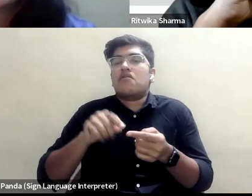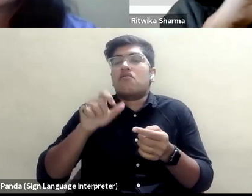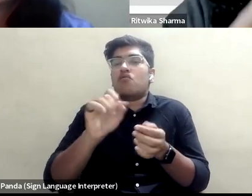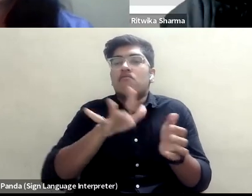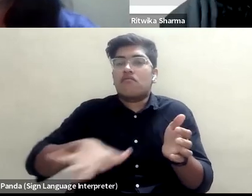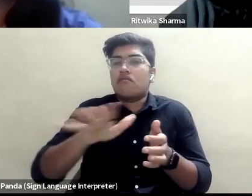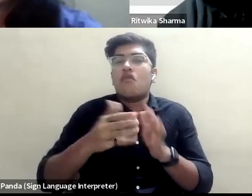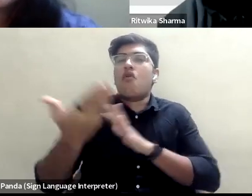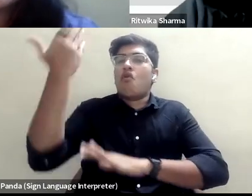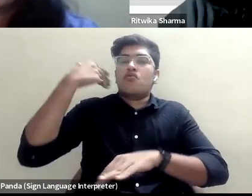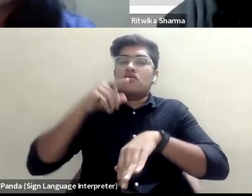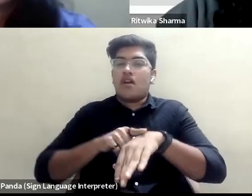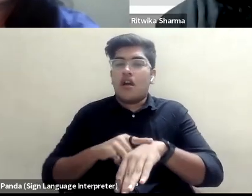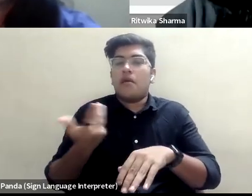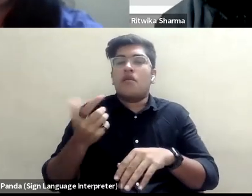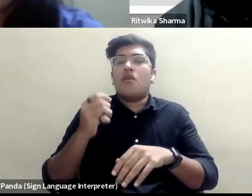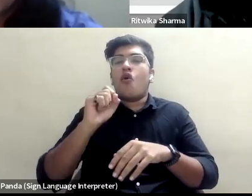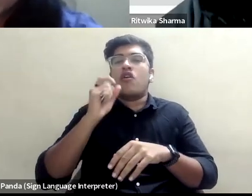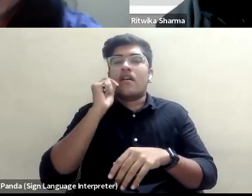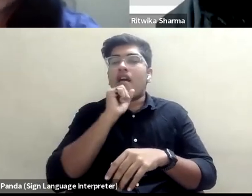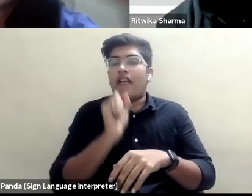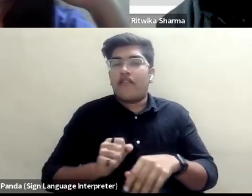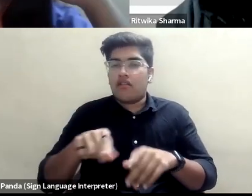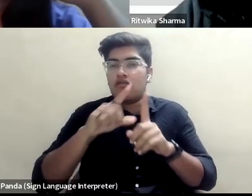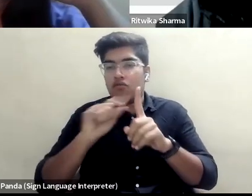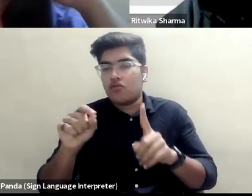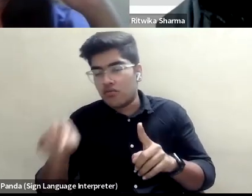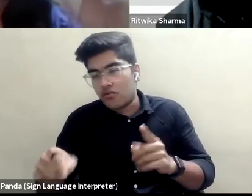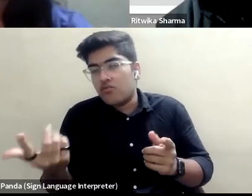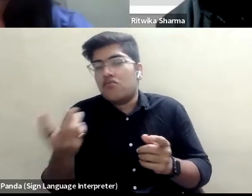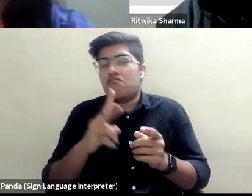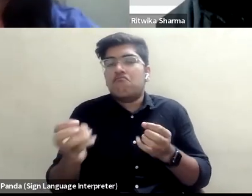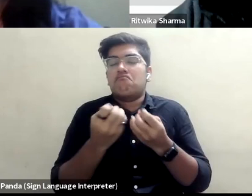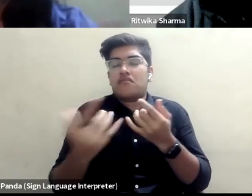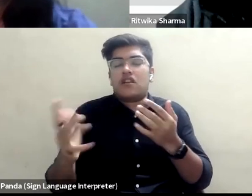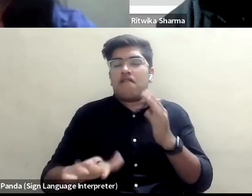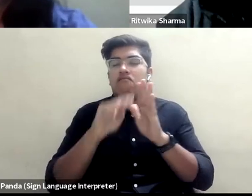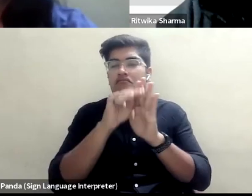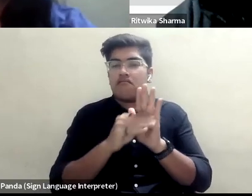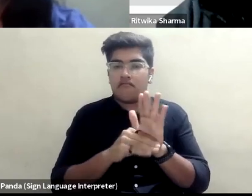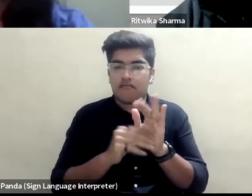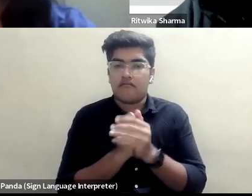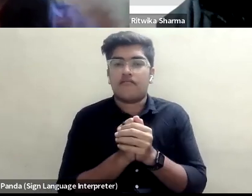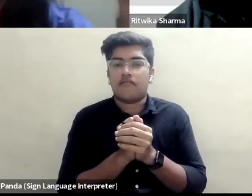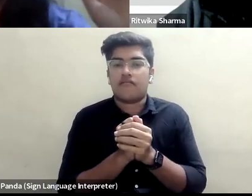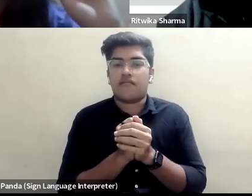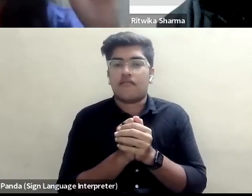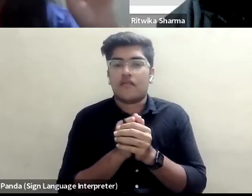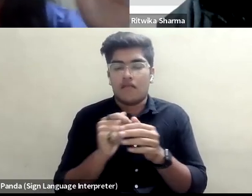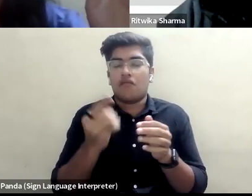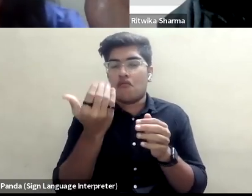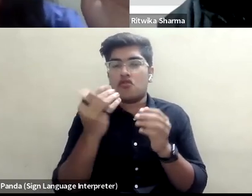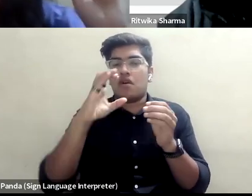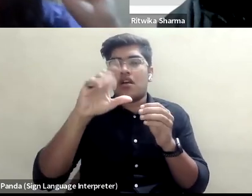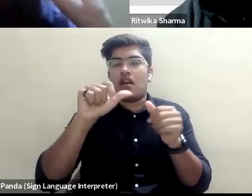olden times, or my grandfather did this, or my grandfather was that. So this is the class difference. So class, I'm also in a